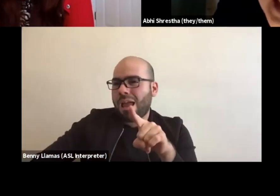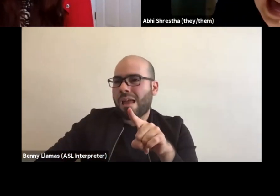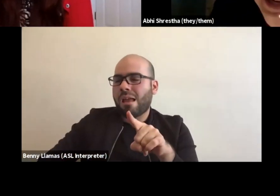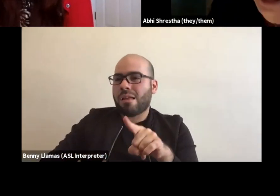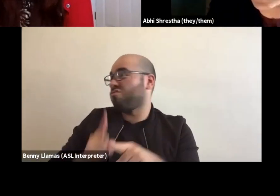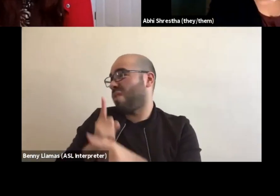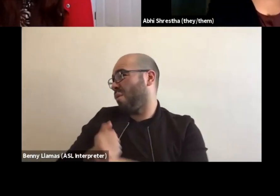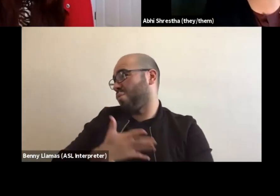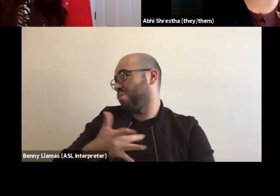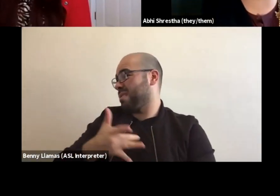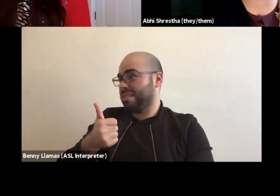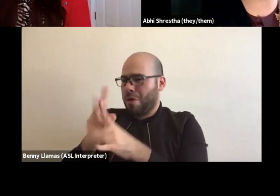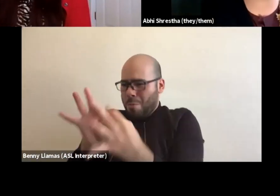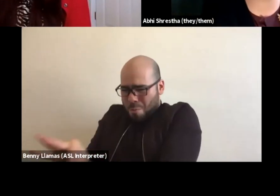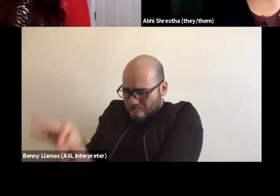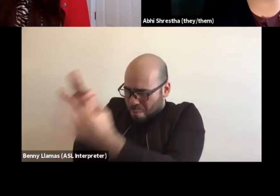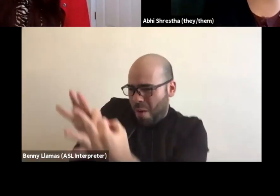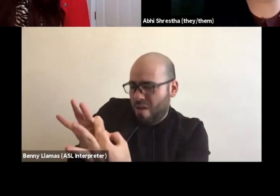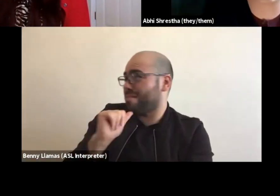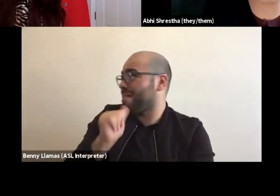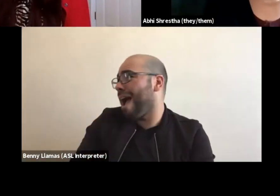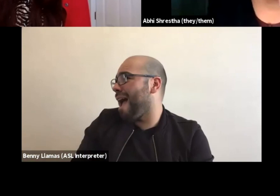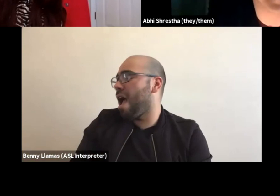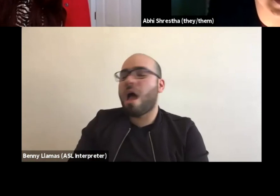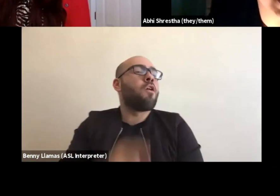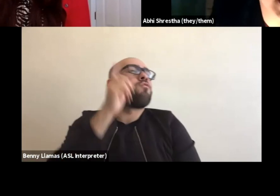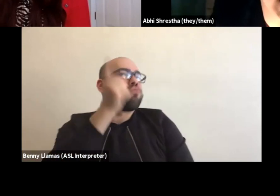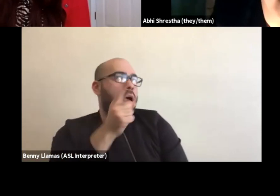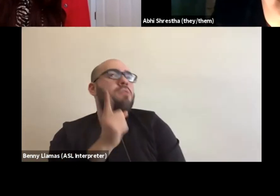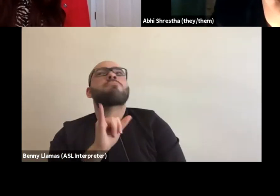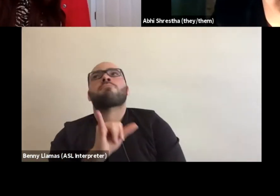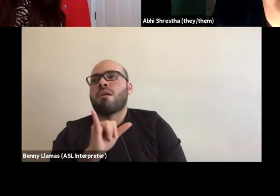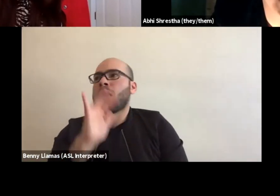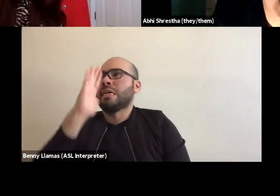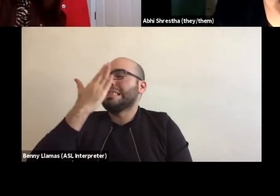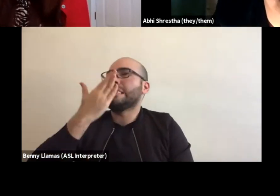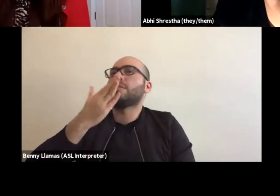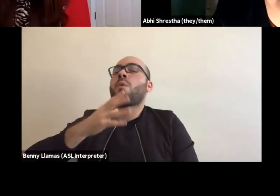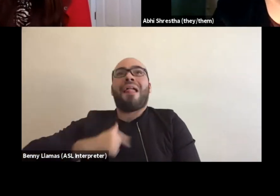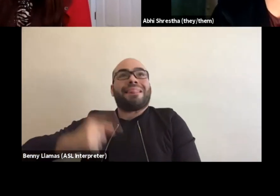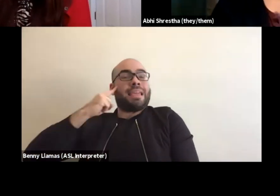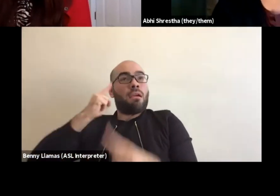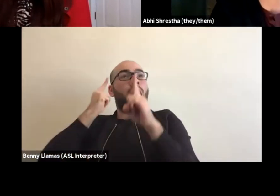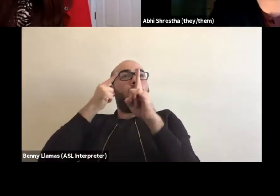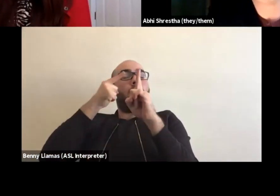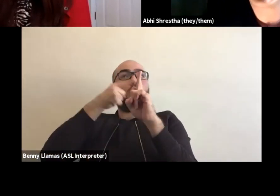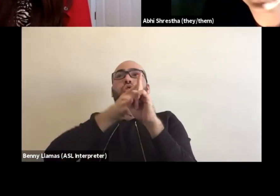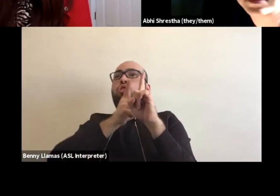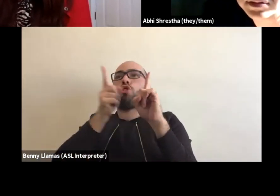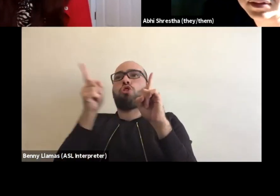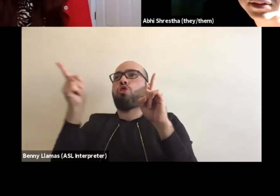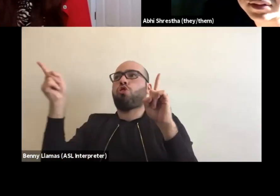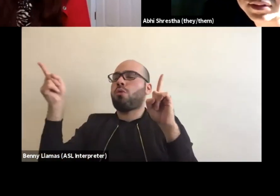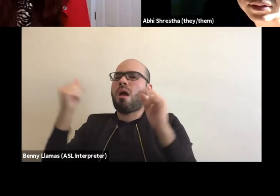It's not. And so I think that wandering leads to such great discoveries. Yeah. And poetry, for me,